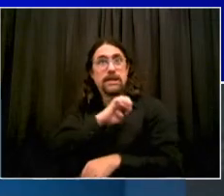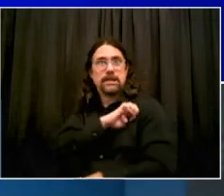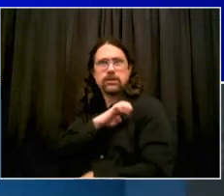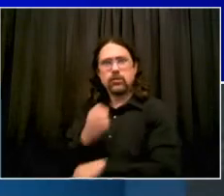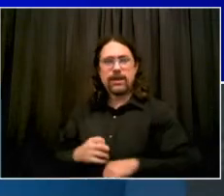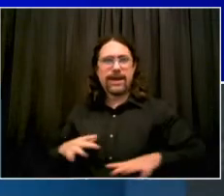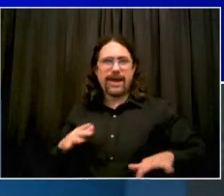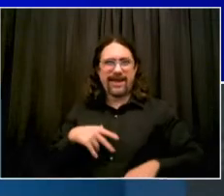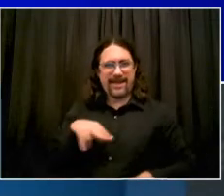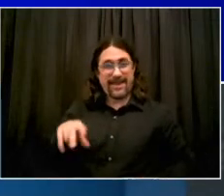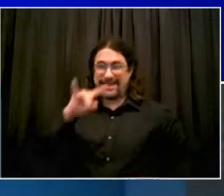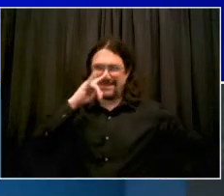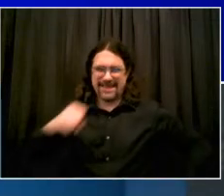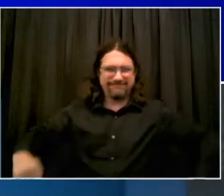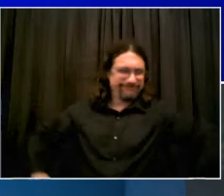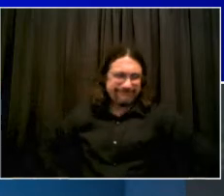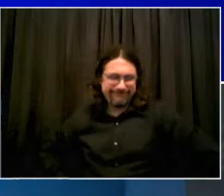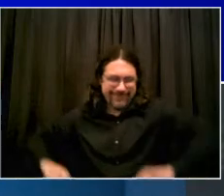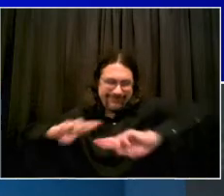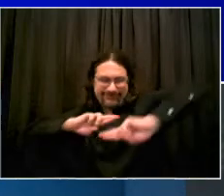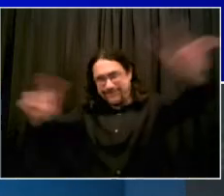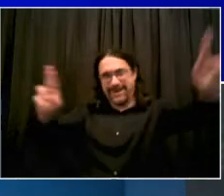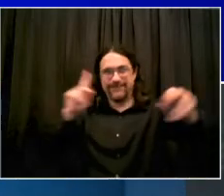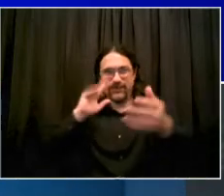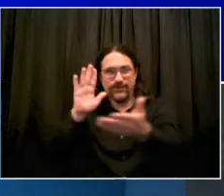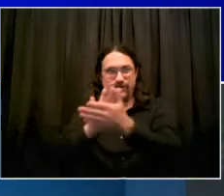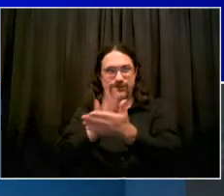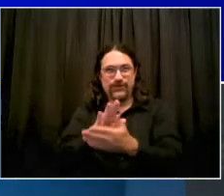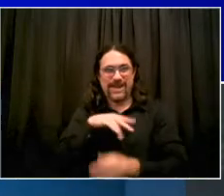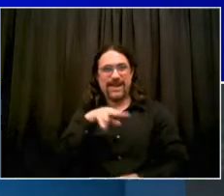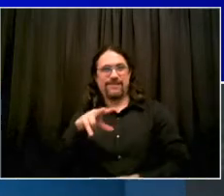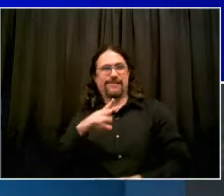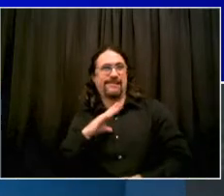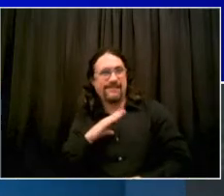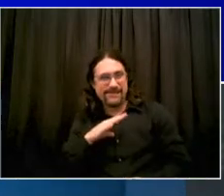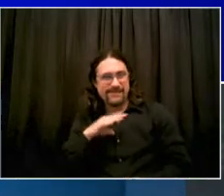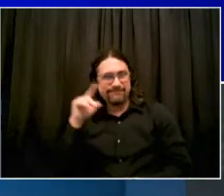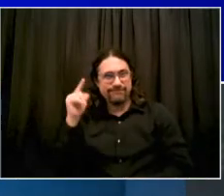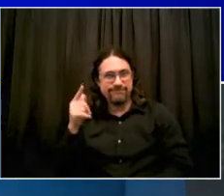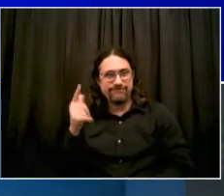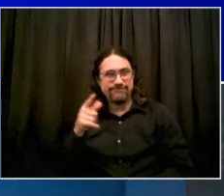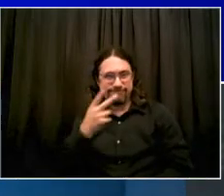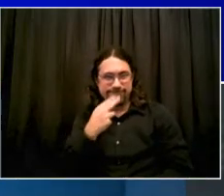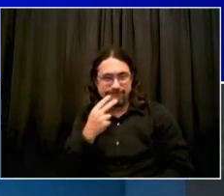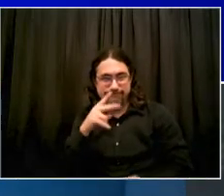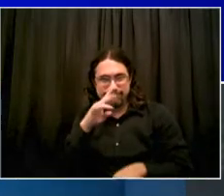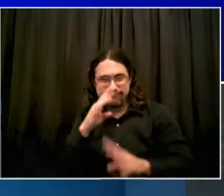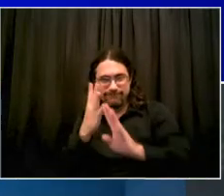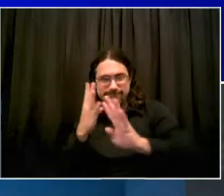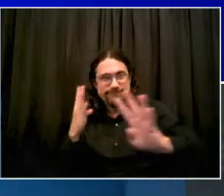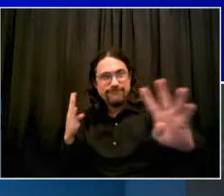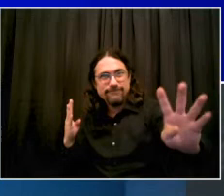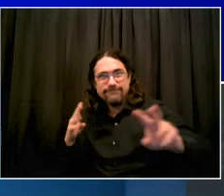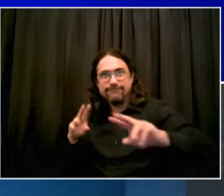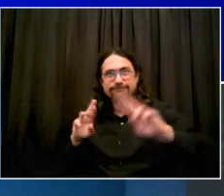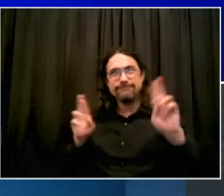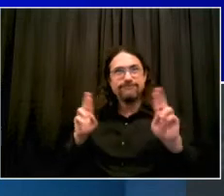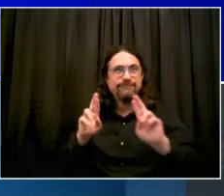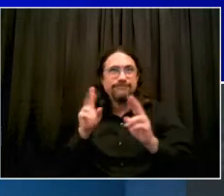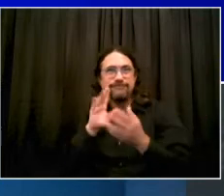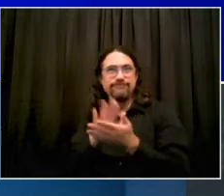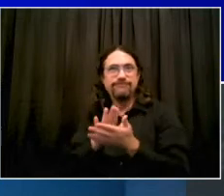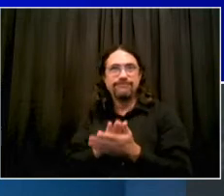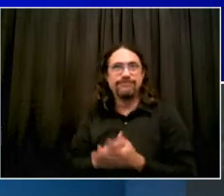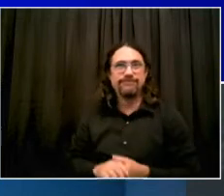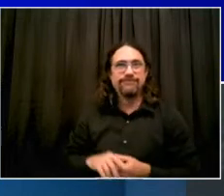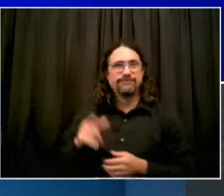back in school. Their parents ready for them to be back. The teachers and the staff ready to have kids back and to support